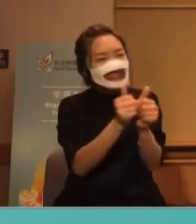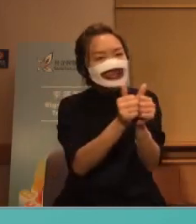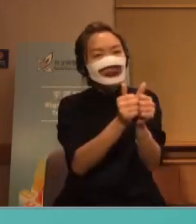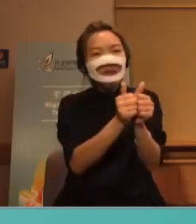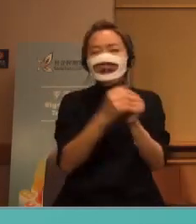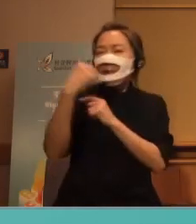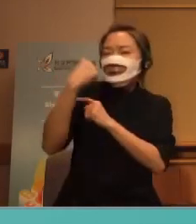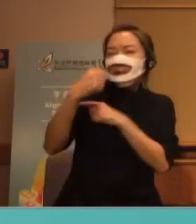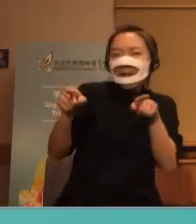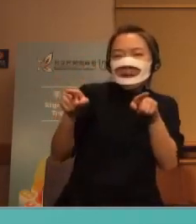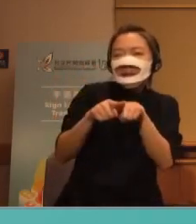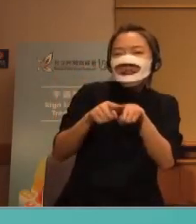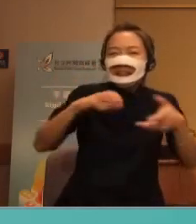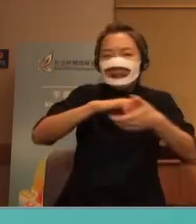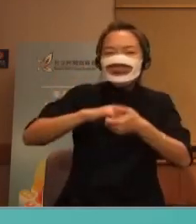you. Thank you.